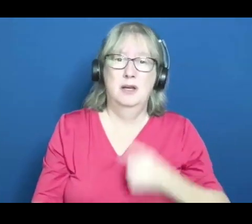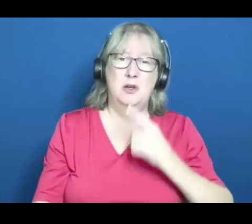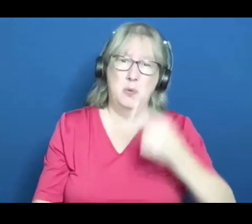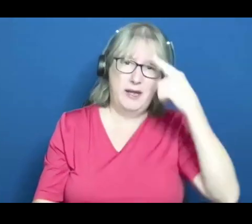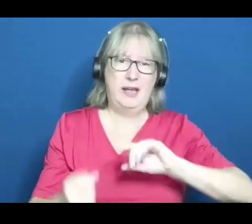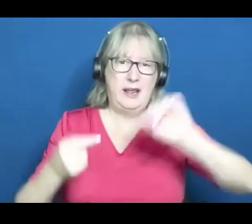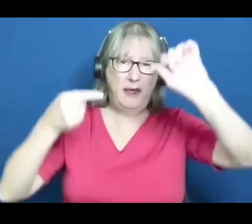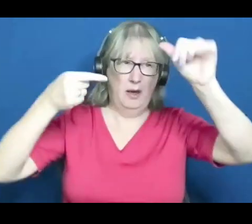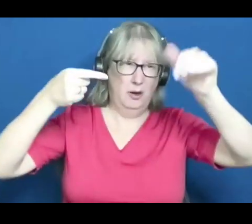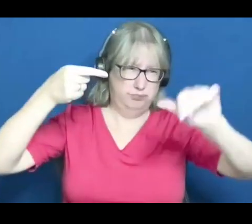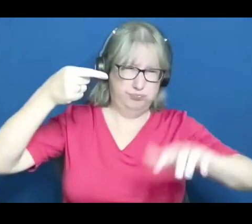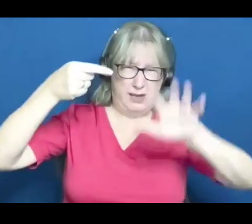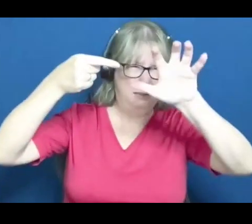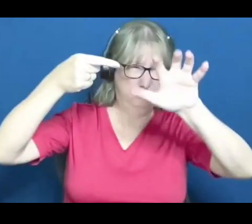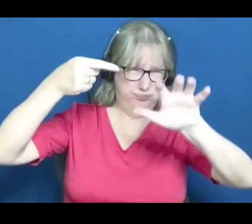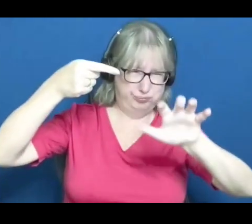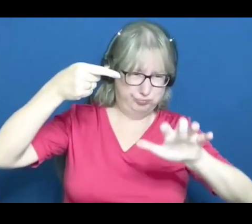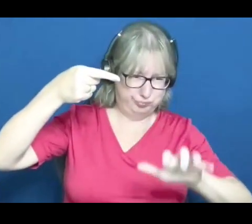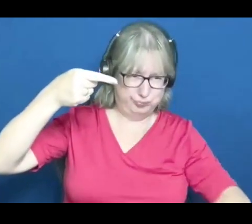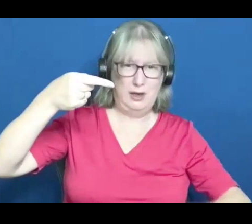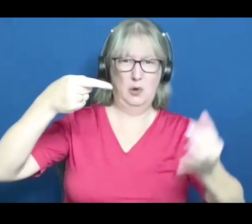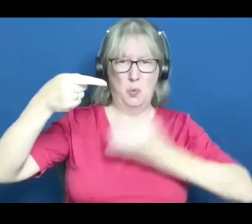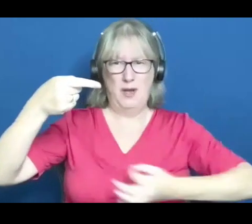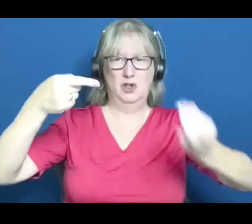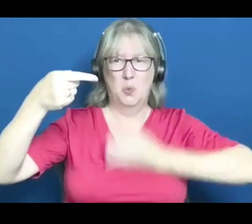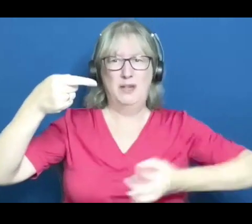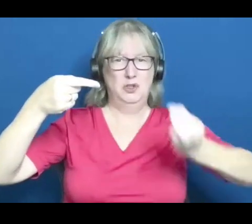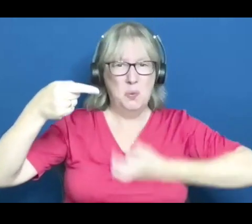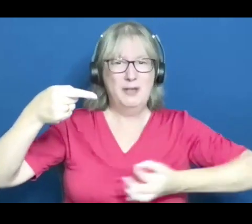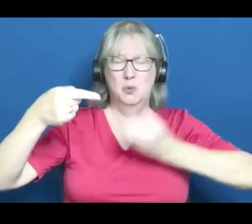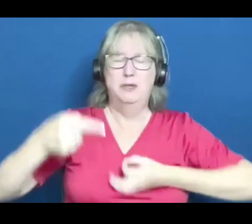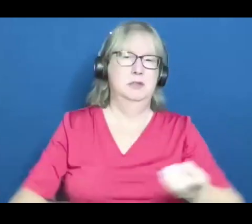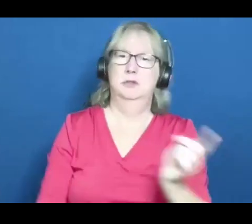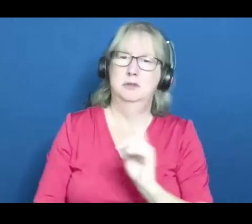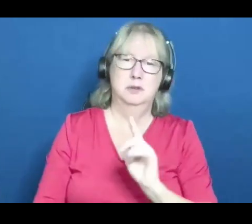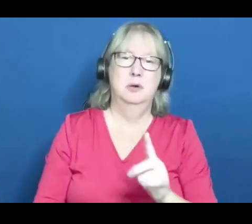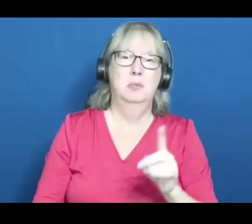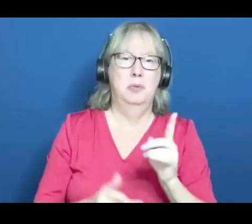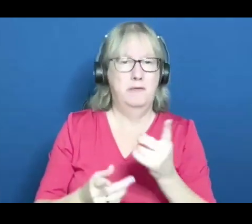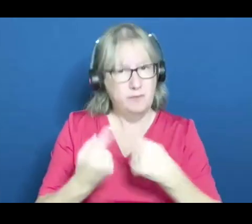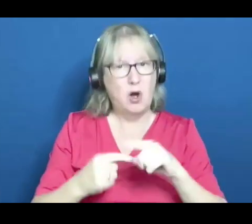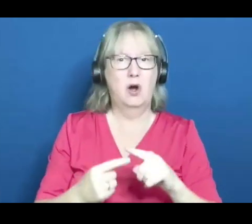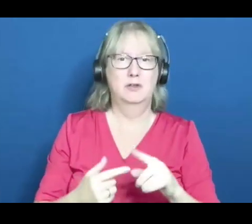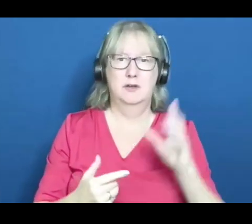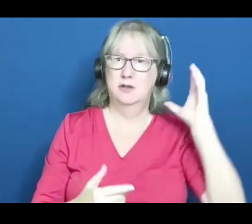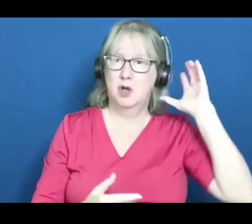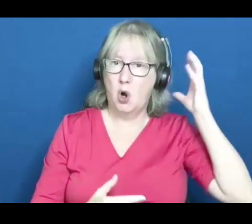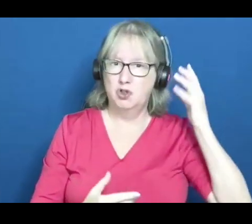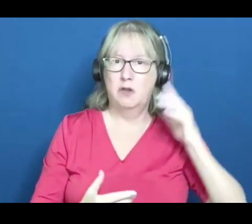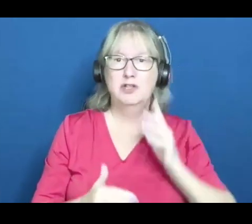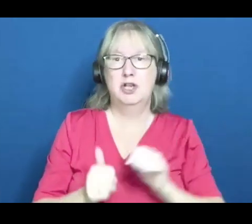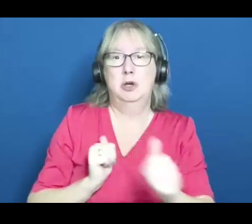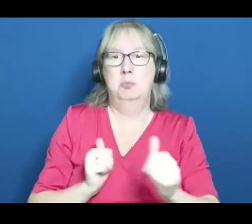to be able to be very definitive about what we feel as an audiology